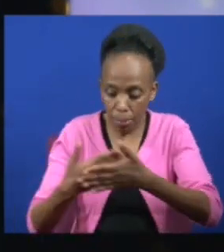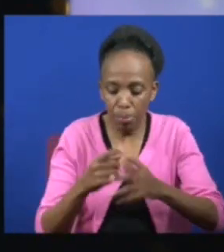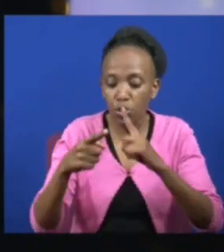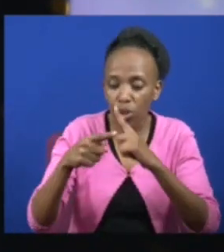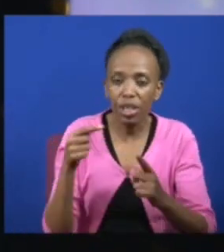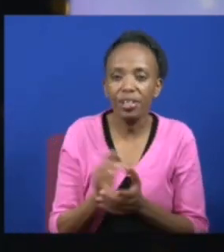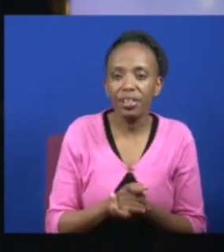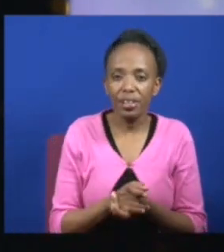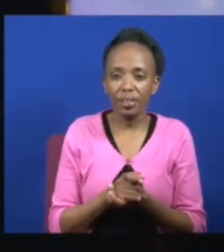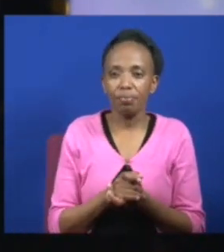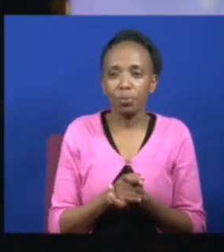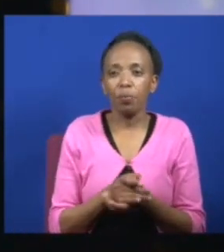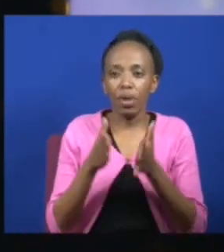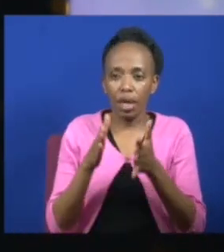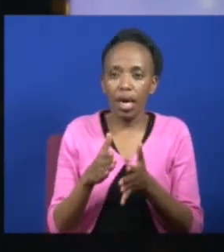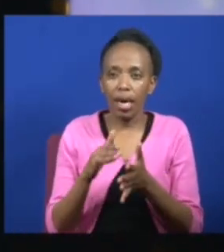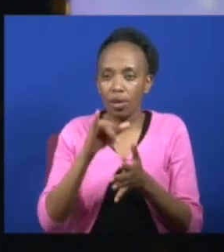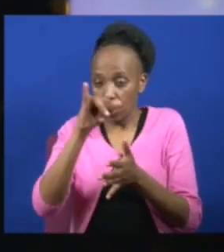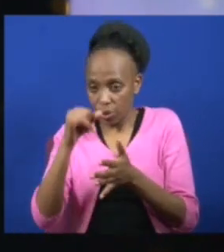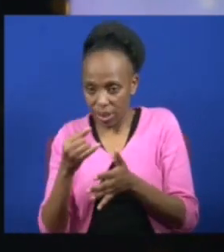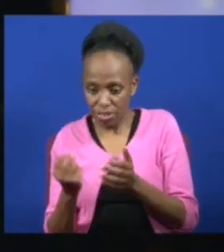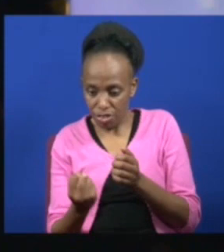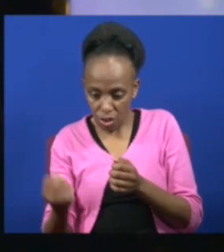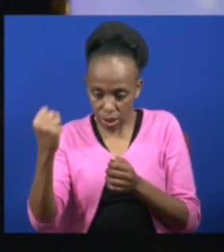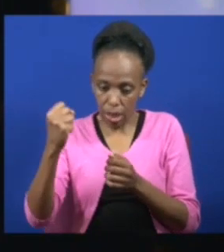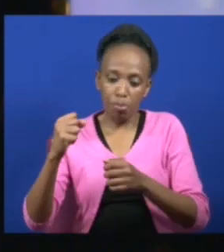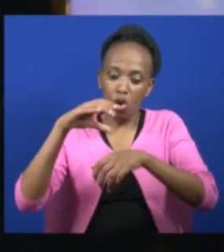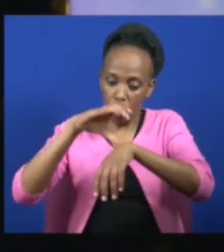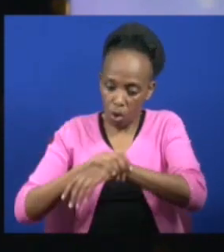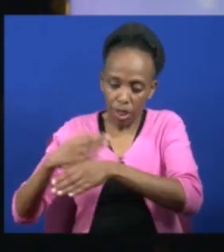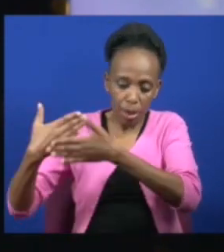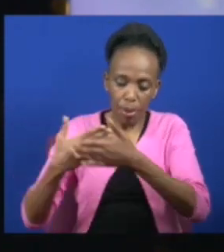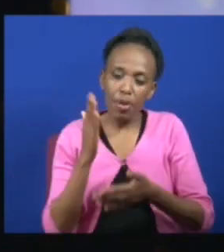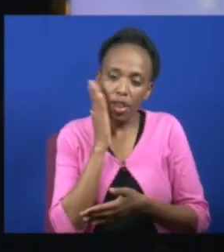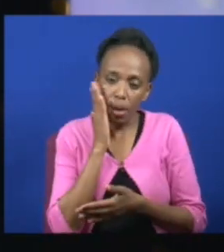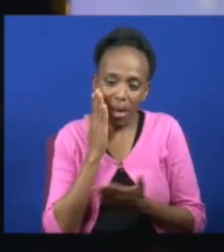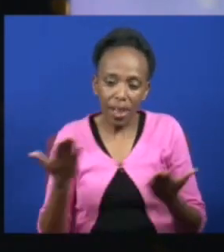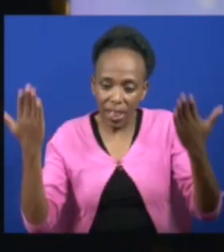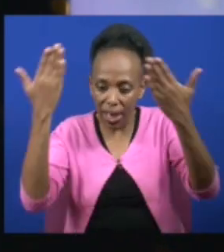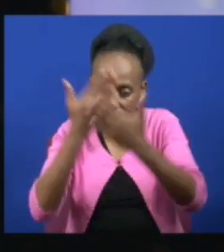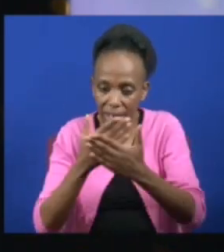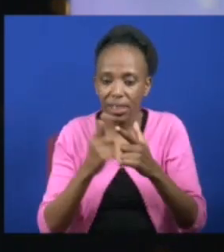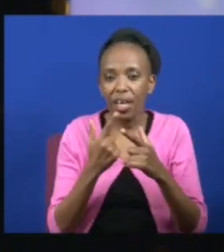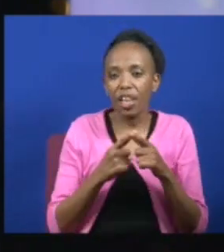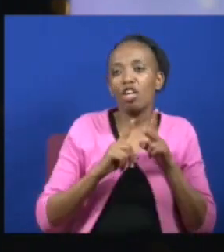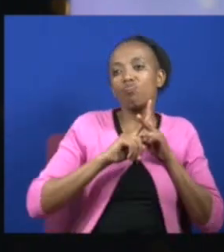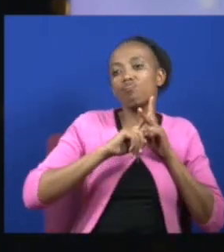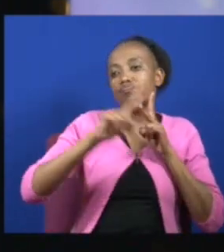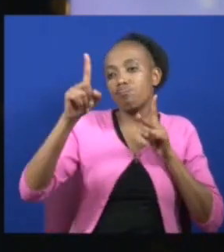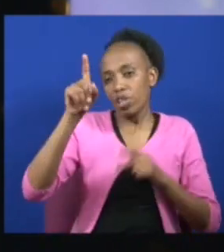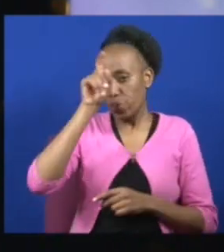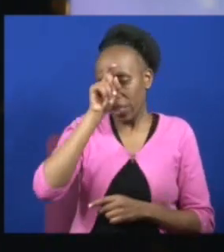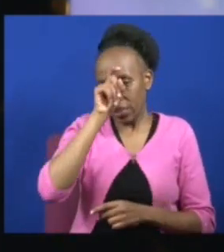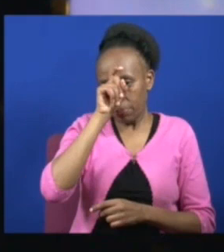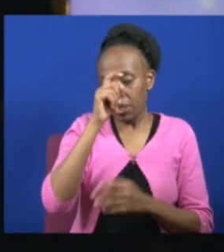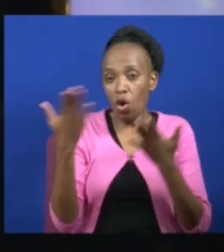him." So Joseph got up, took the child and his mother during the night and left for